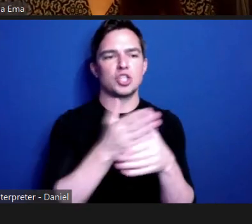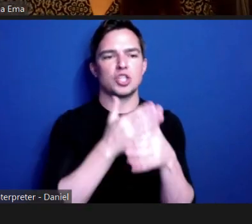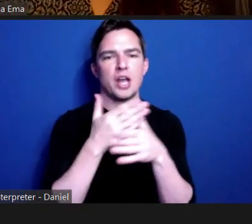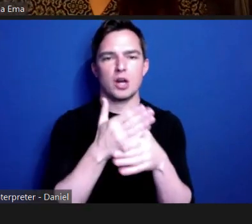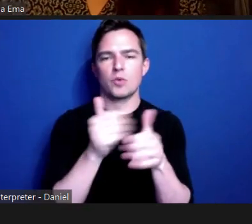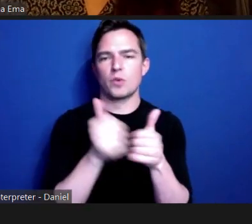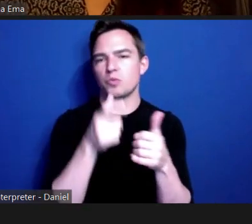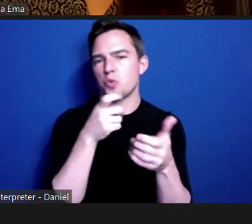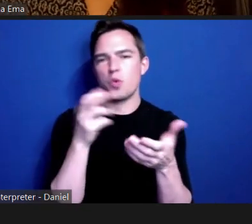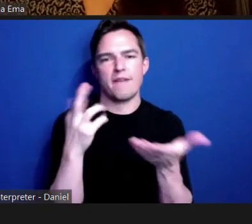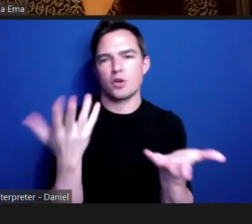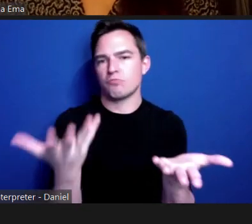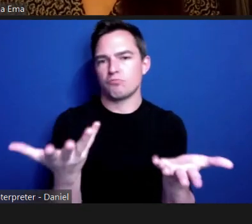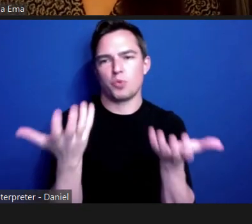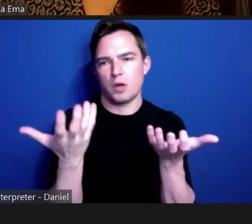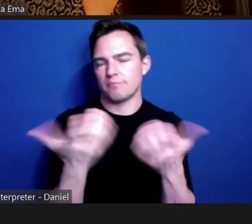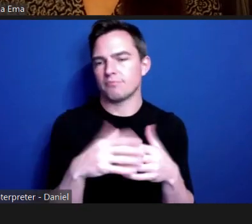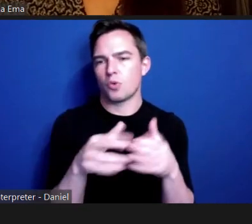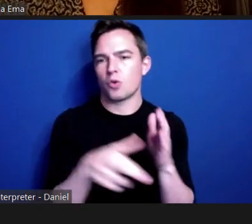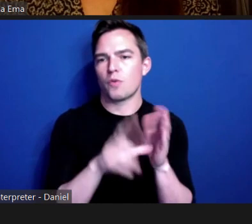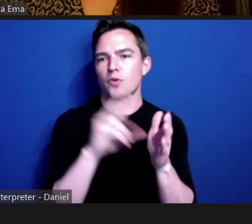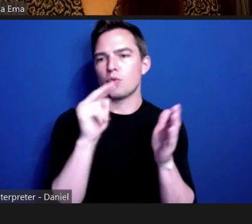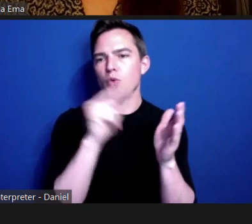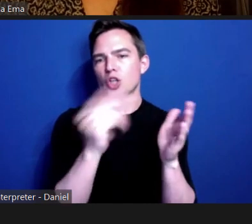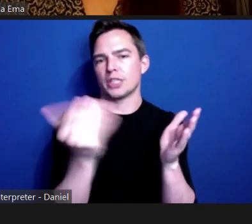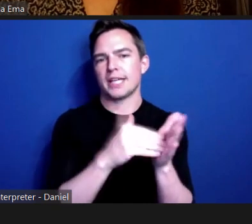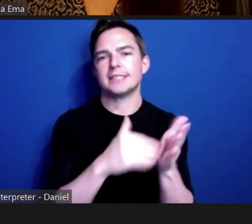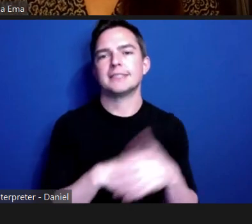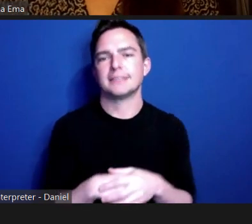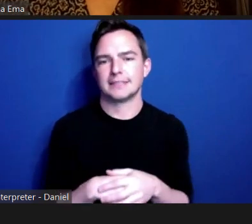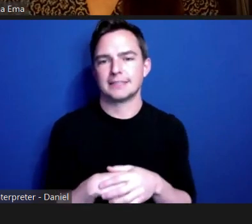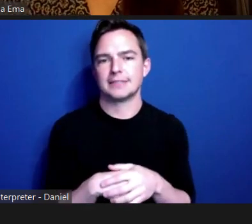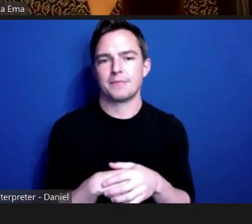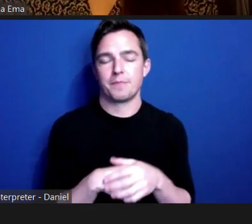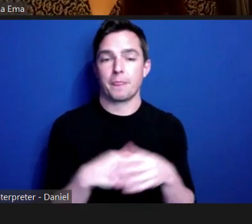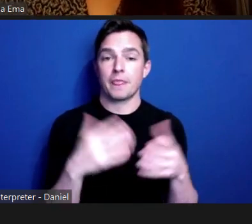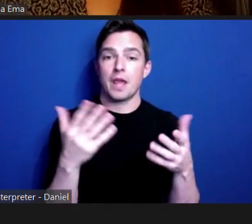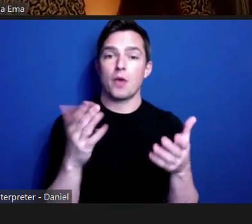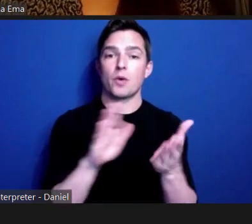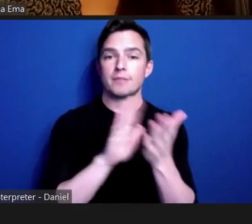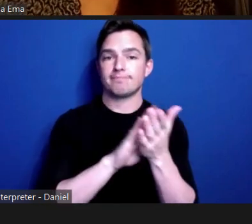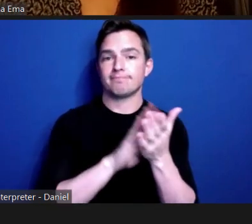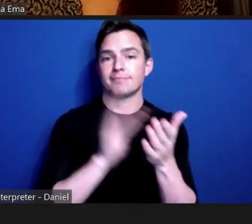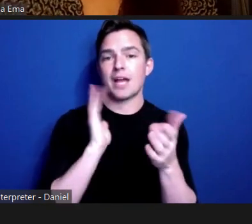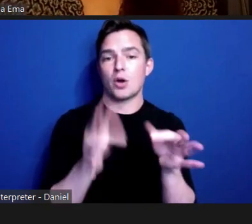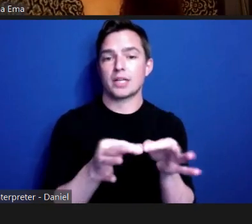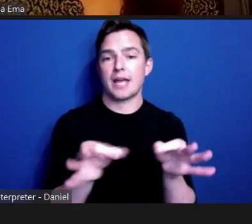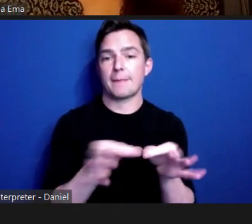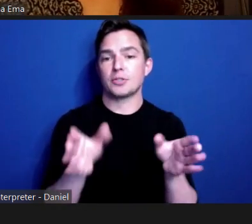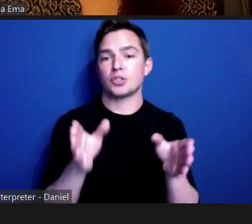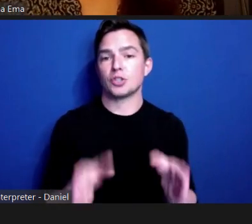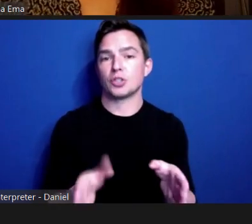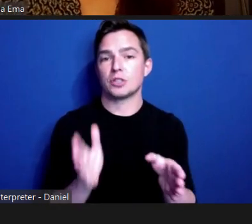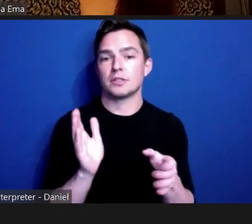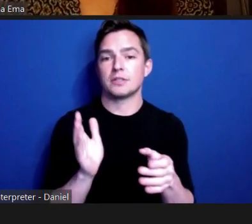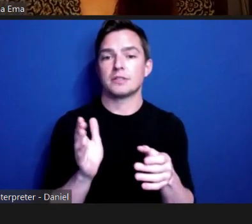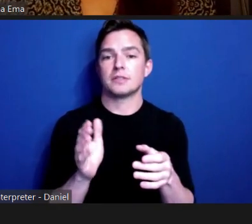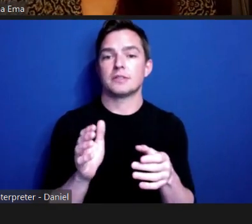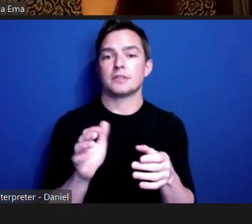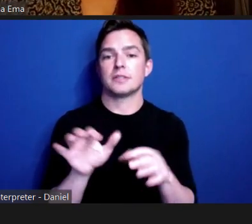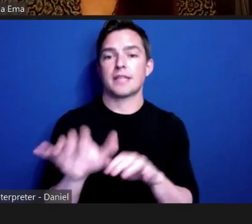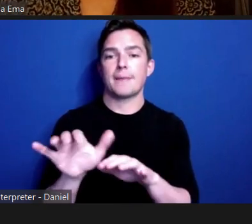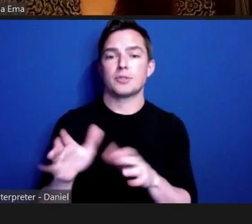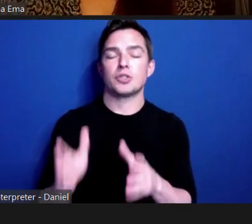you'd like or review it again. I want to give a shout out to our captioners, our captioner and